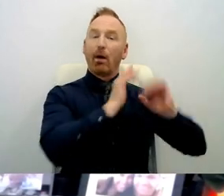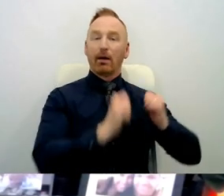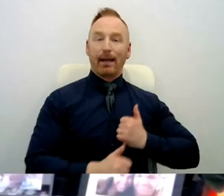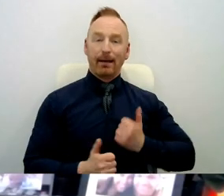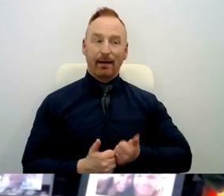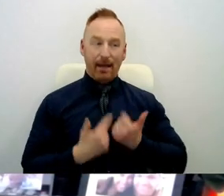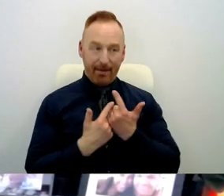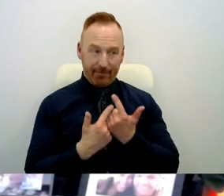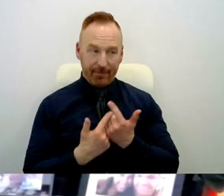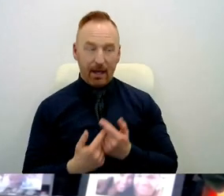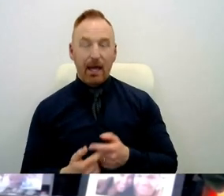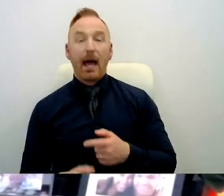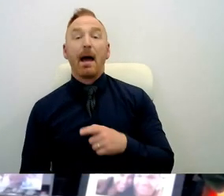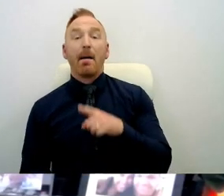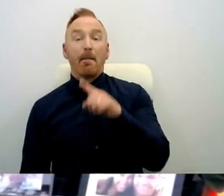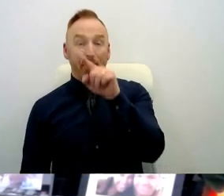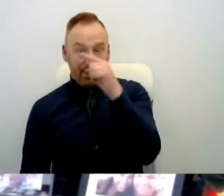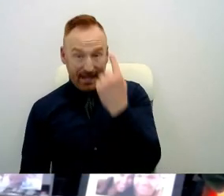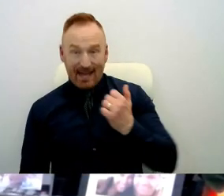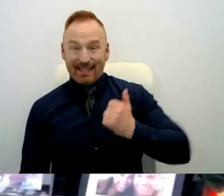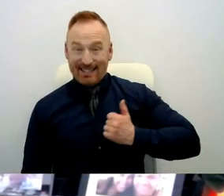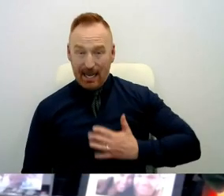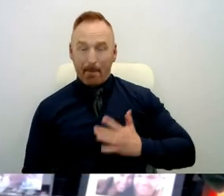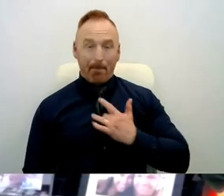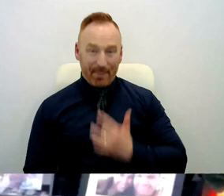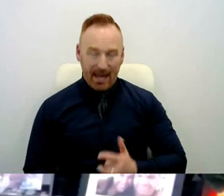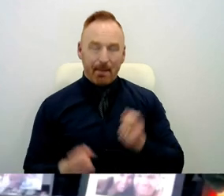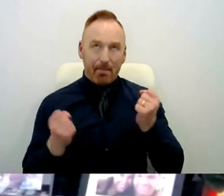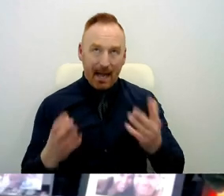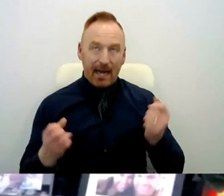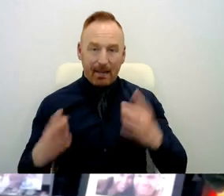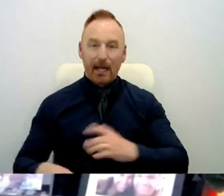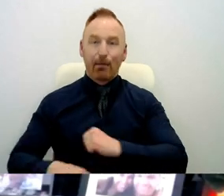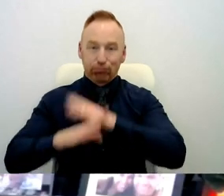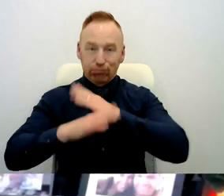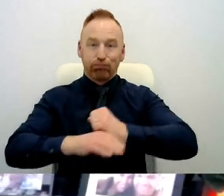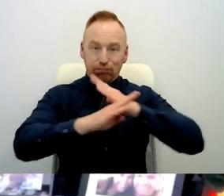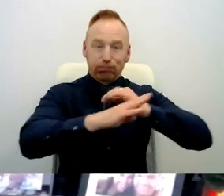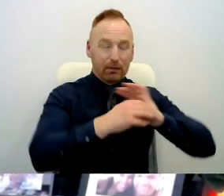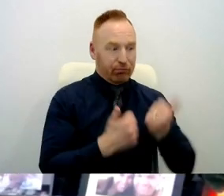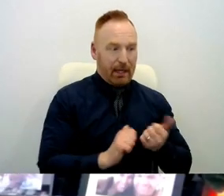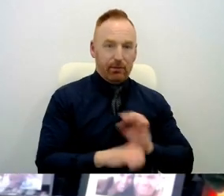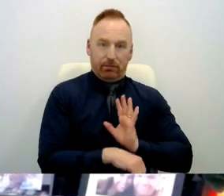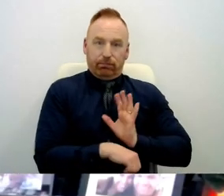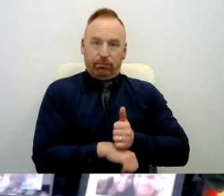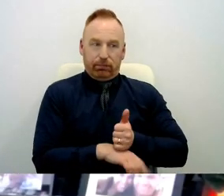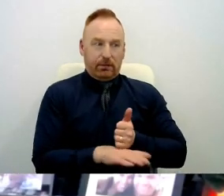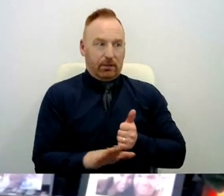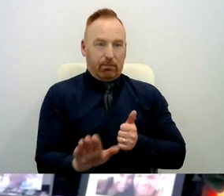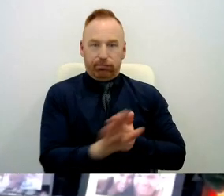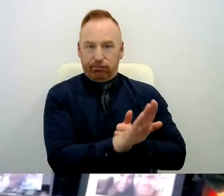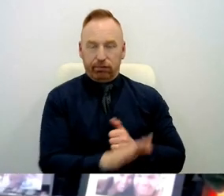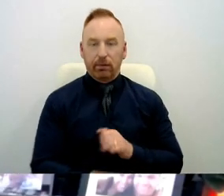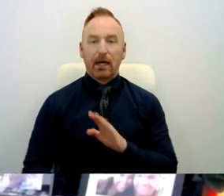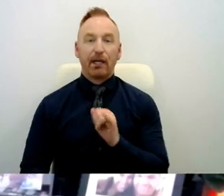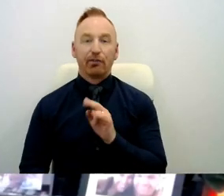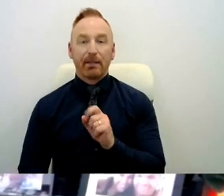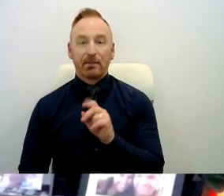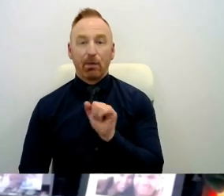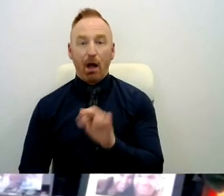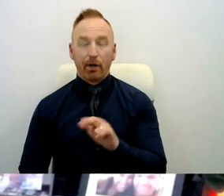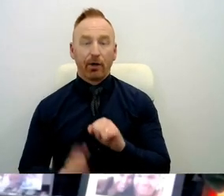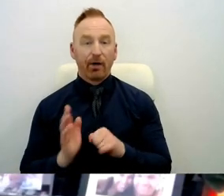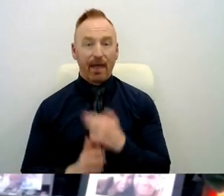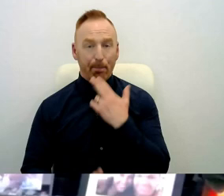Black Canadians were met with numerous and intentional obstacles trying to establish themselves. According to James Walker,